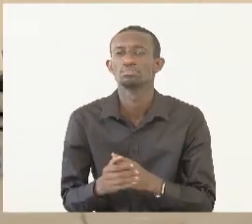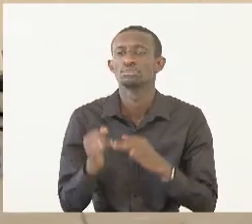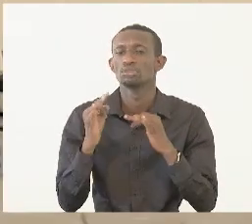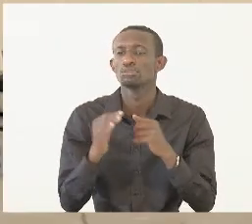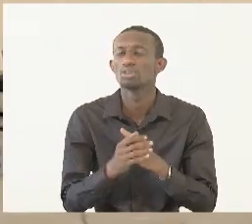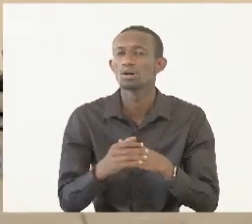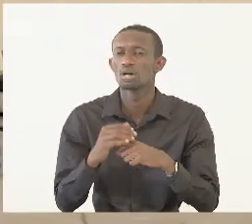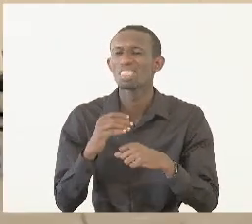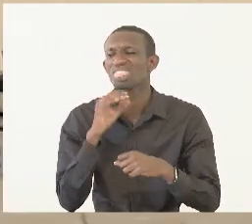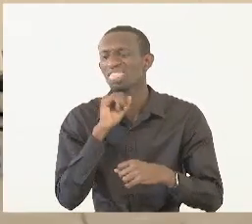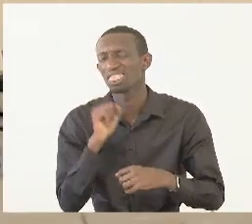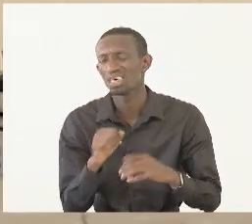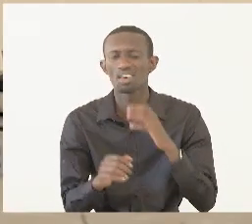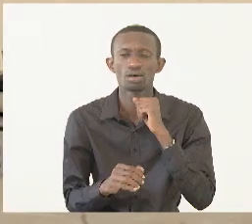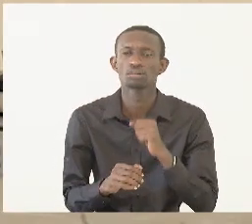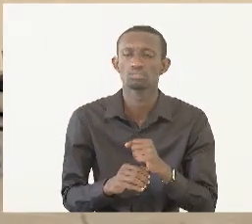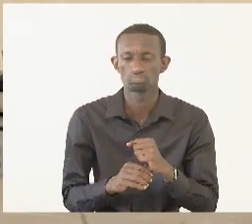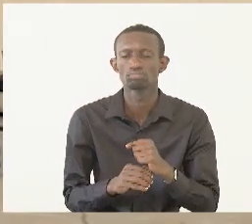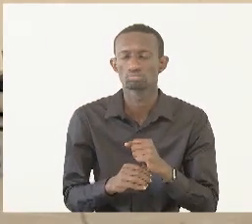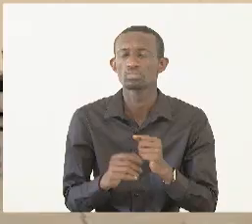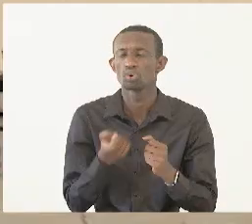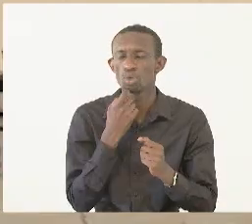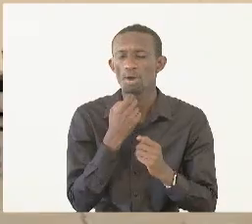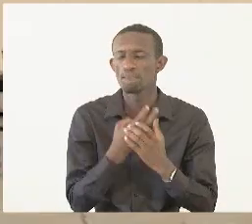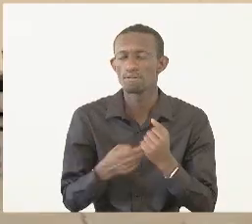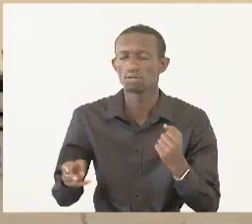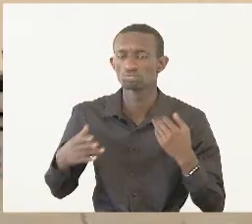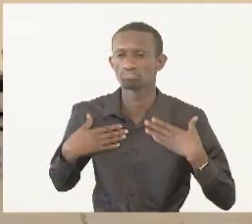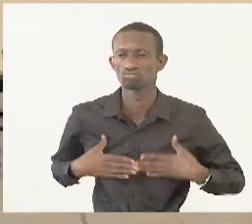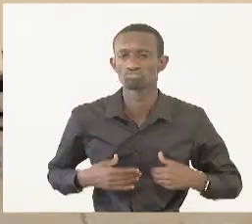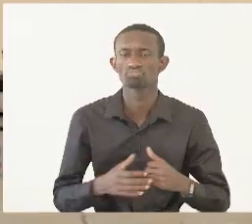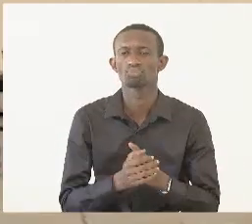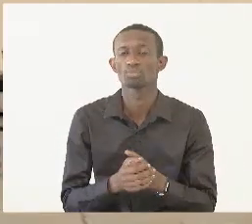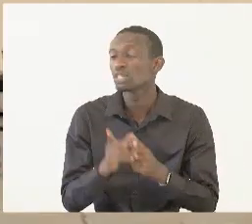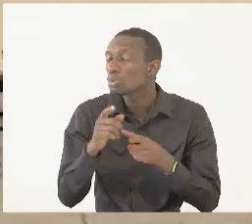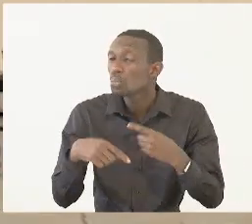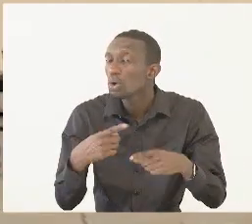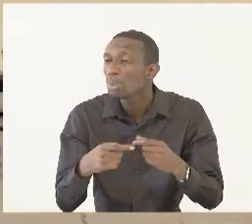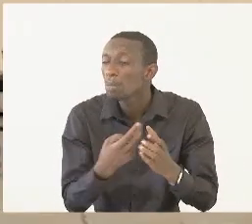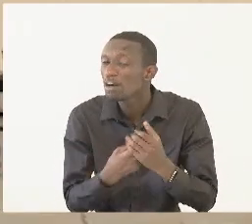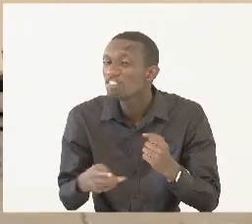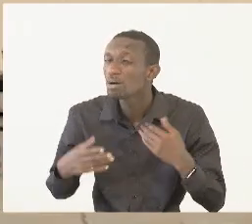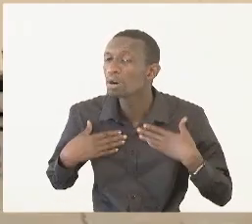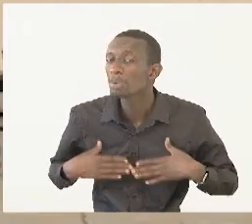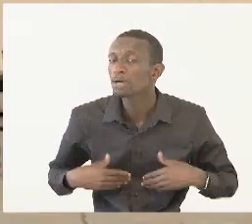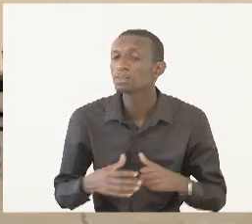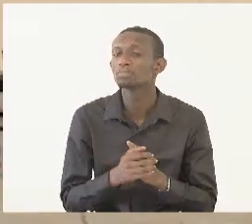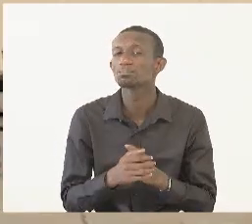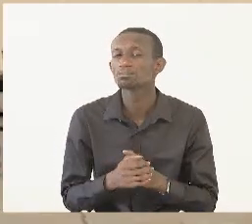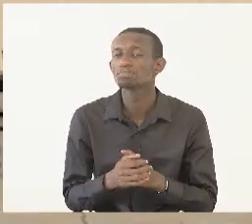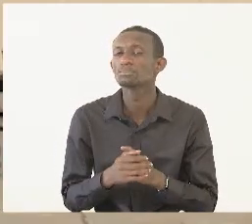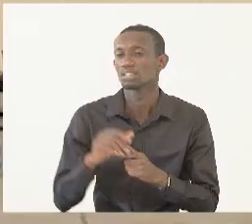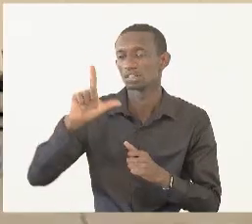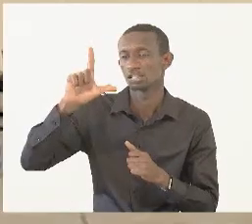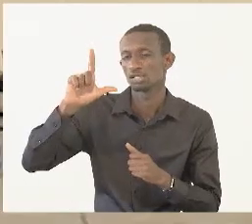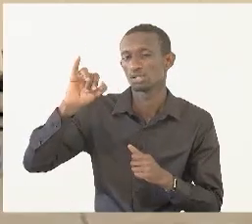getting old, automatically it has to be removed from the body. And that process of removing this hemoglobin from the body is also done by